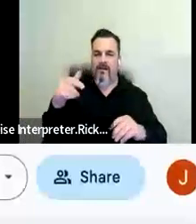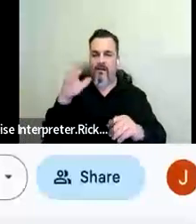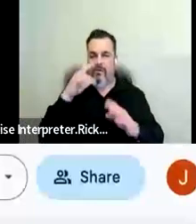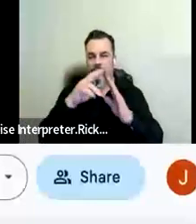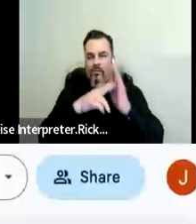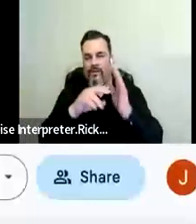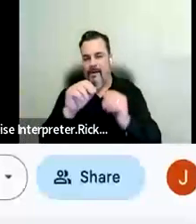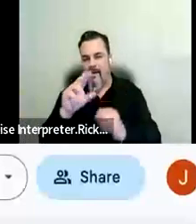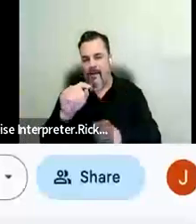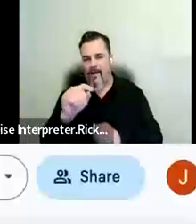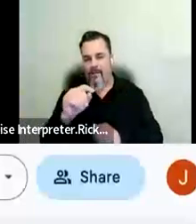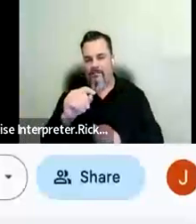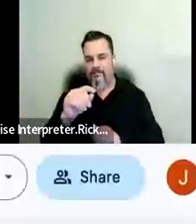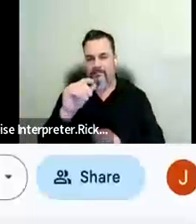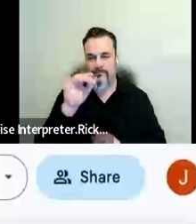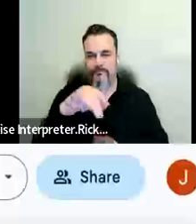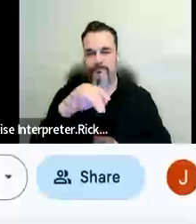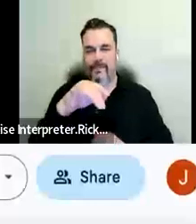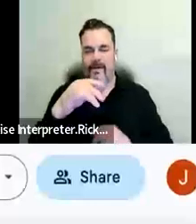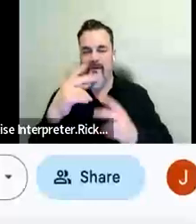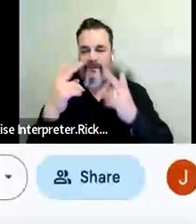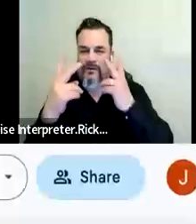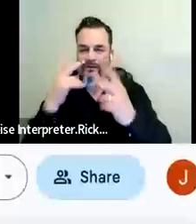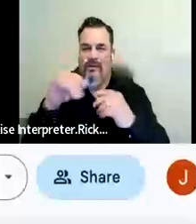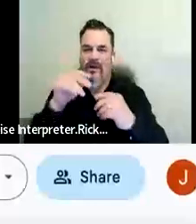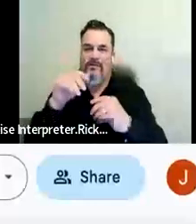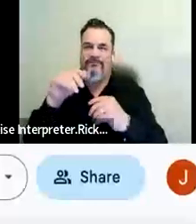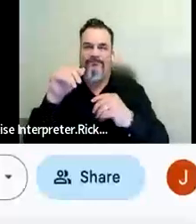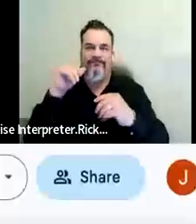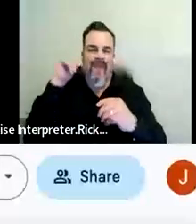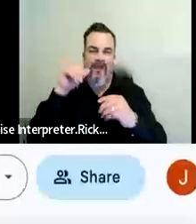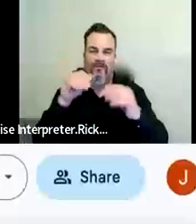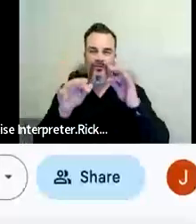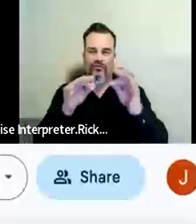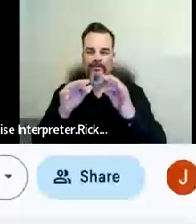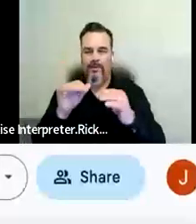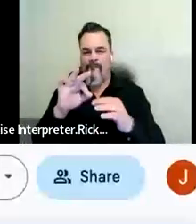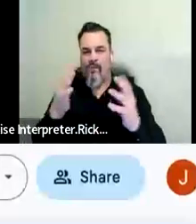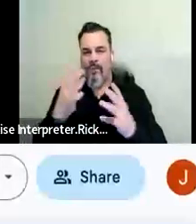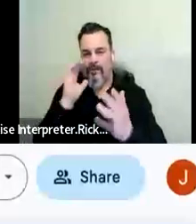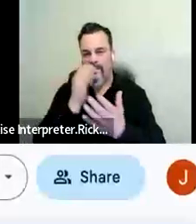out the visual or the audio description of what the image is.